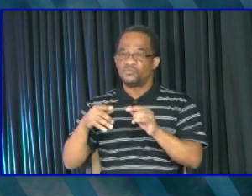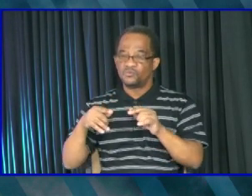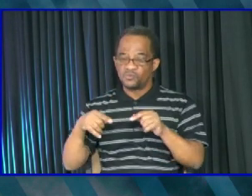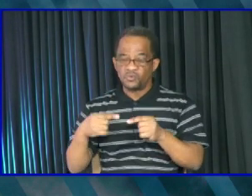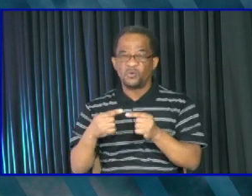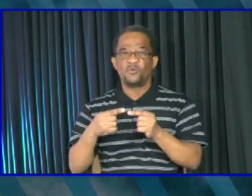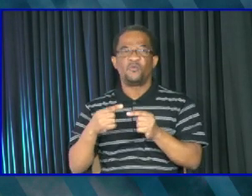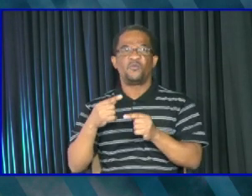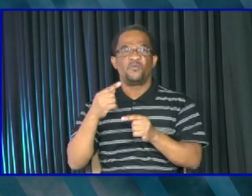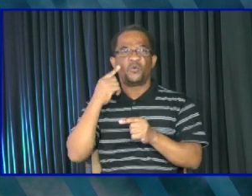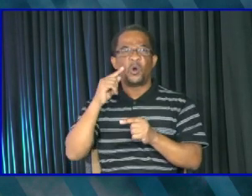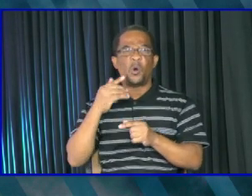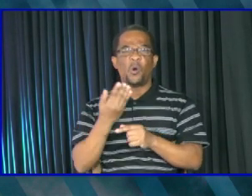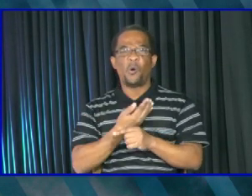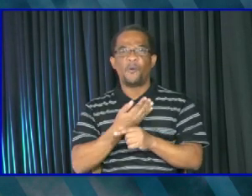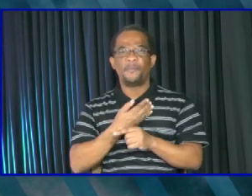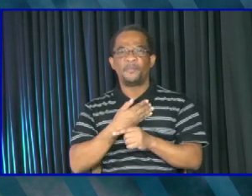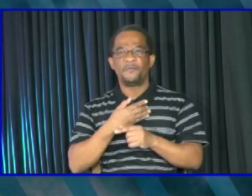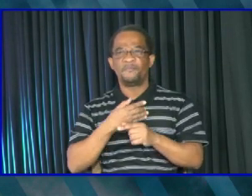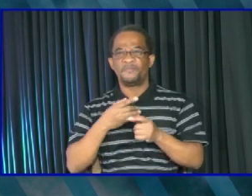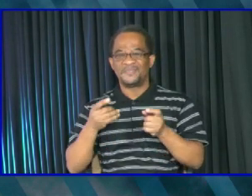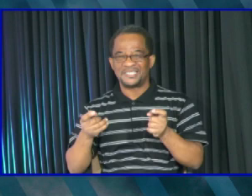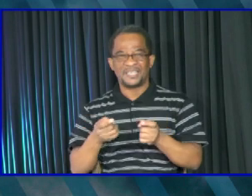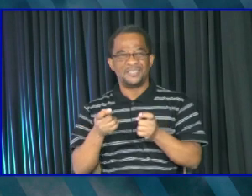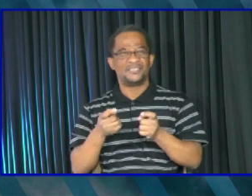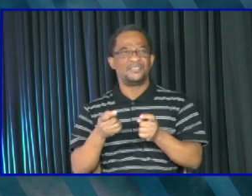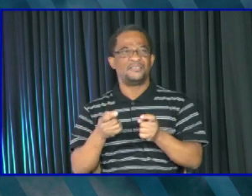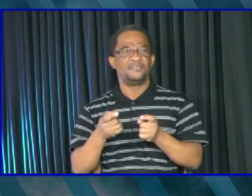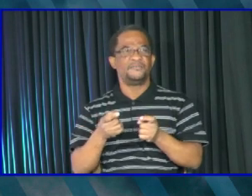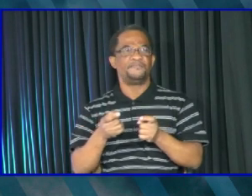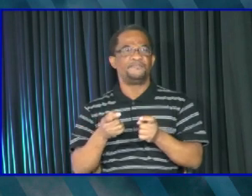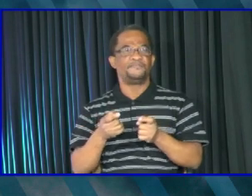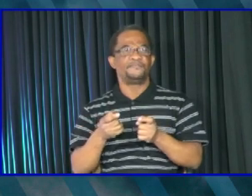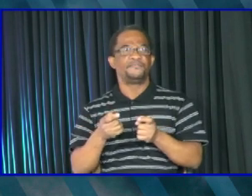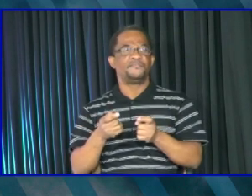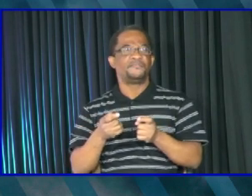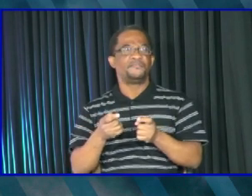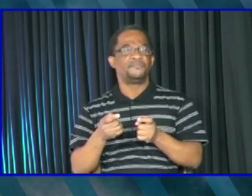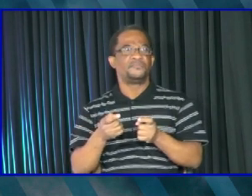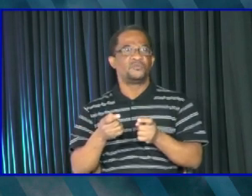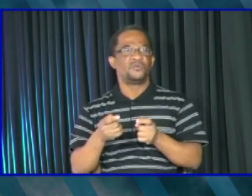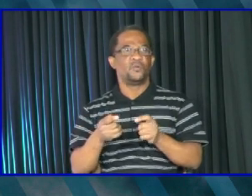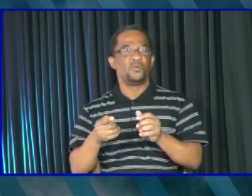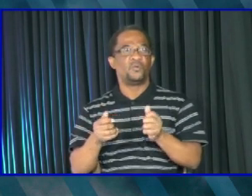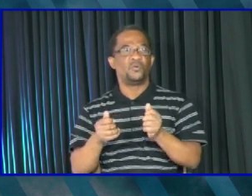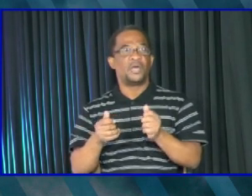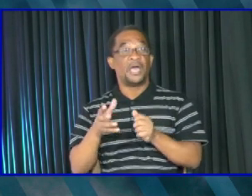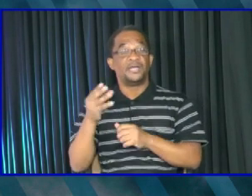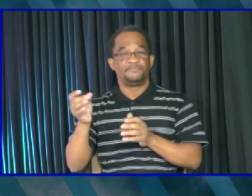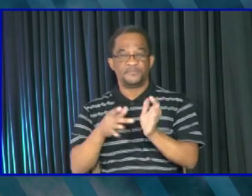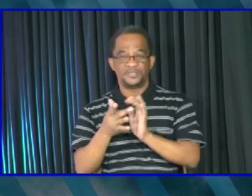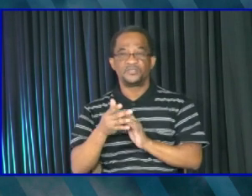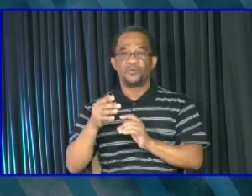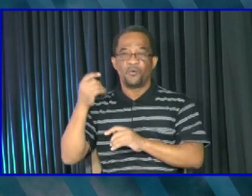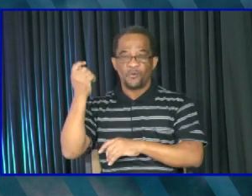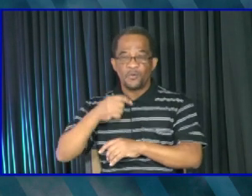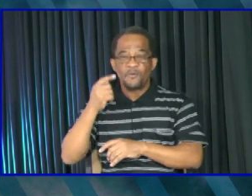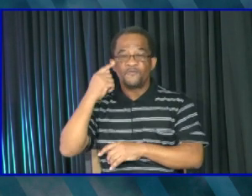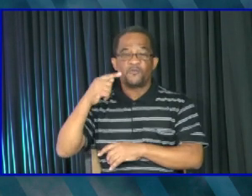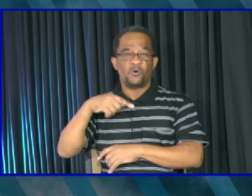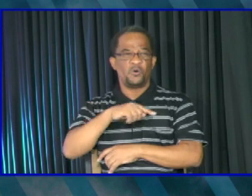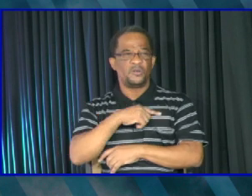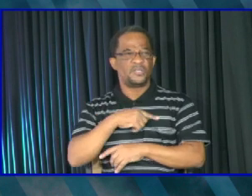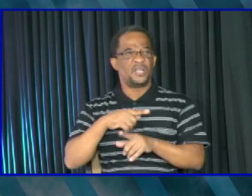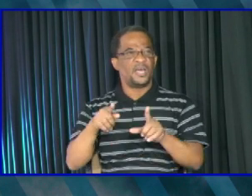bruised for our iniquities. The chastisement of our peace was upon him, and with his stripes we are healed. All we